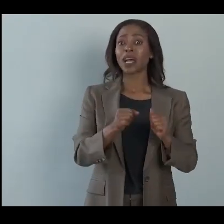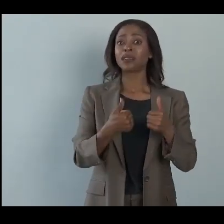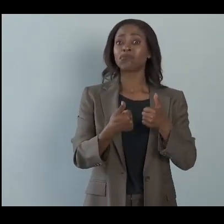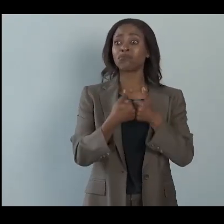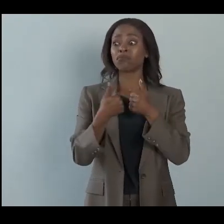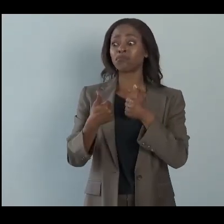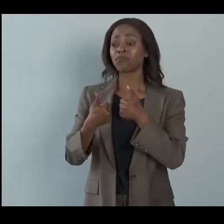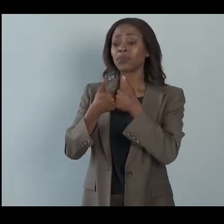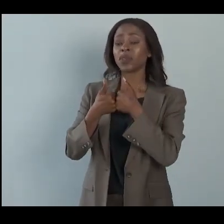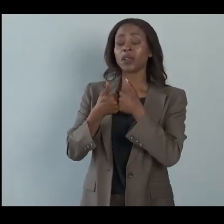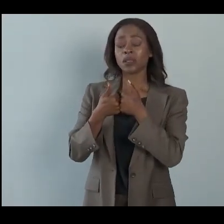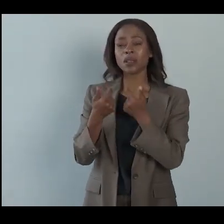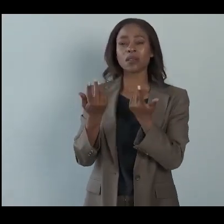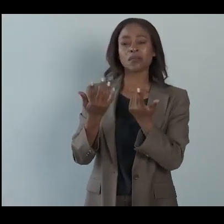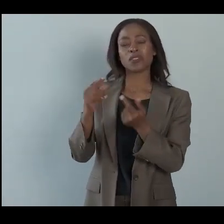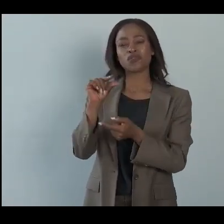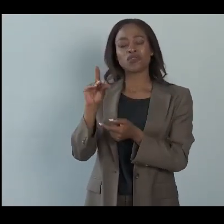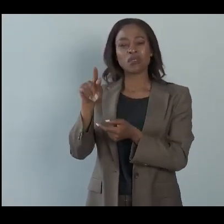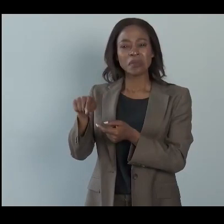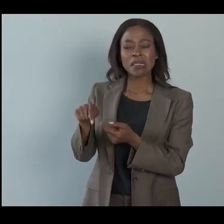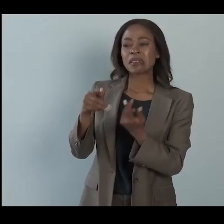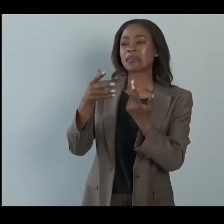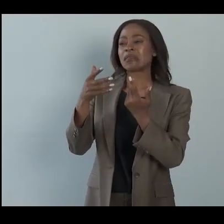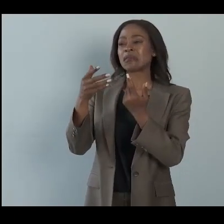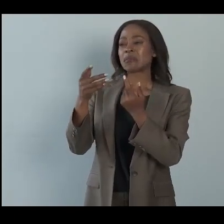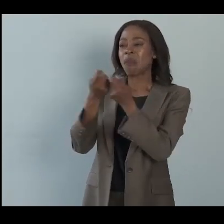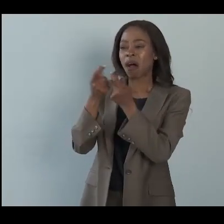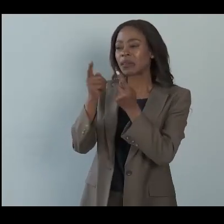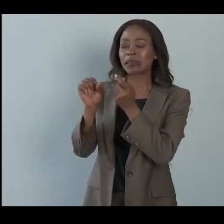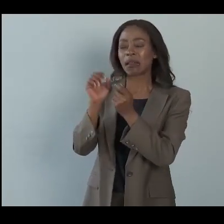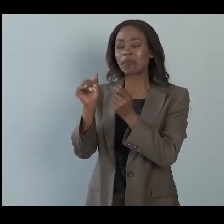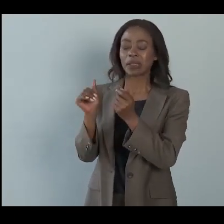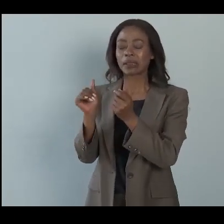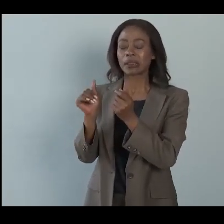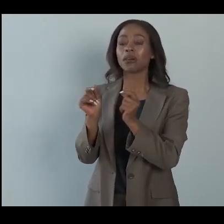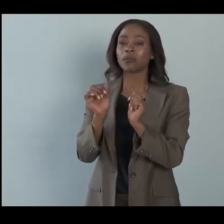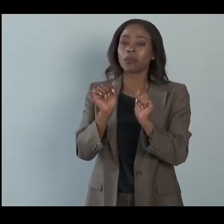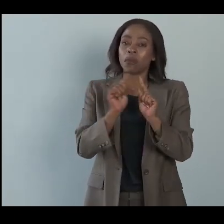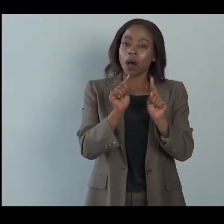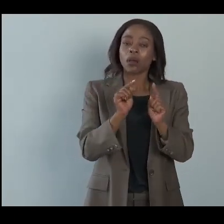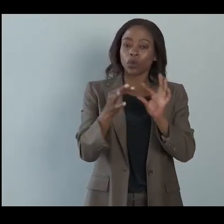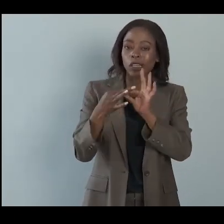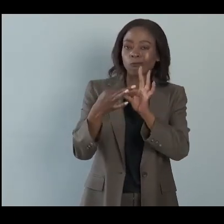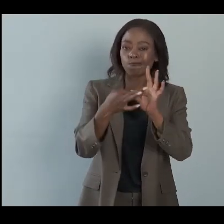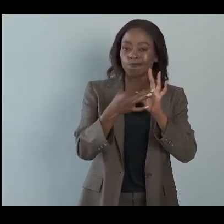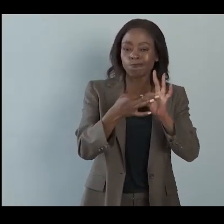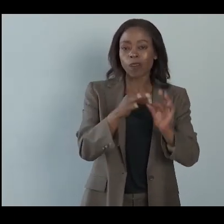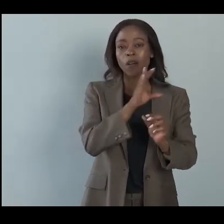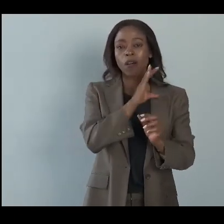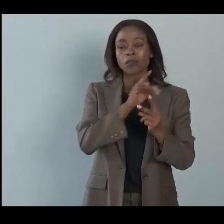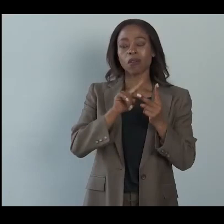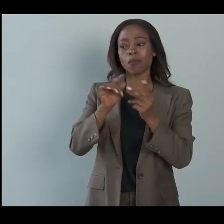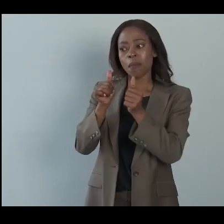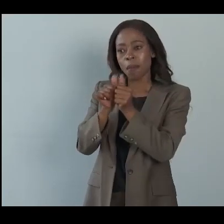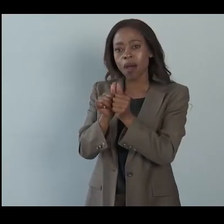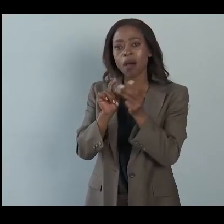African economy, I am very excited about this journey and walking every step of the way. with our customers, partners,